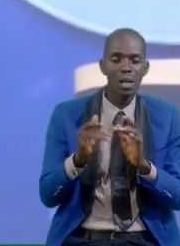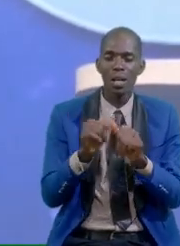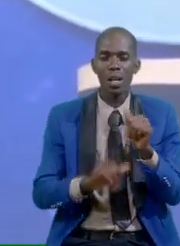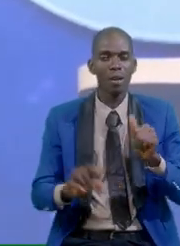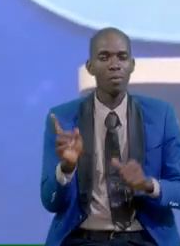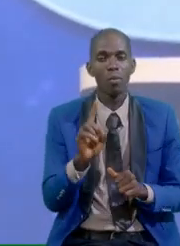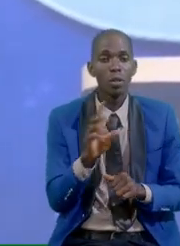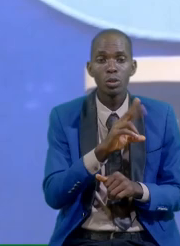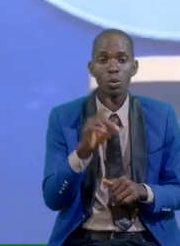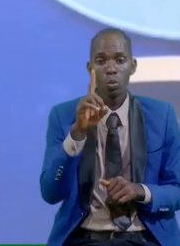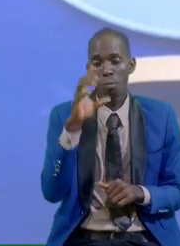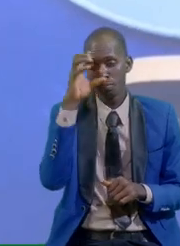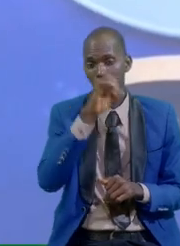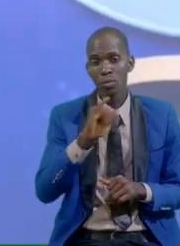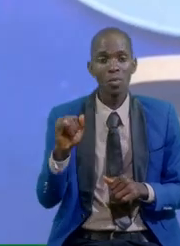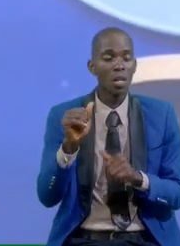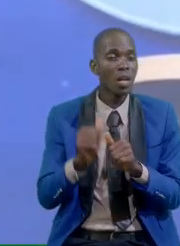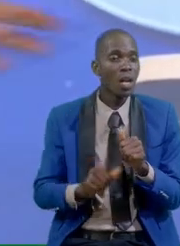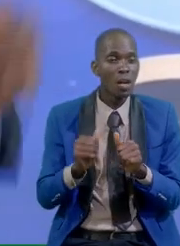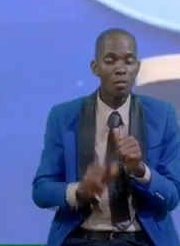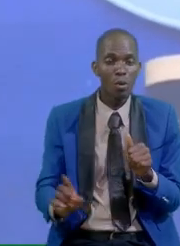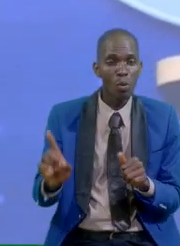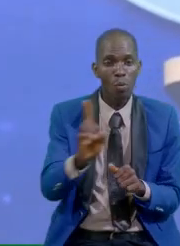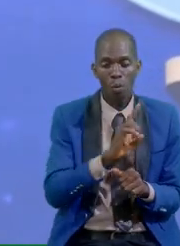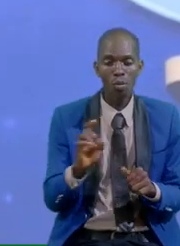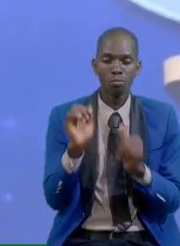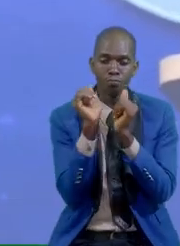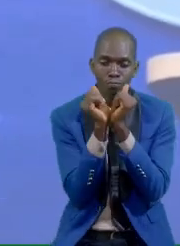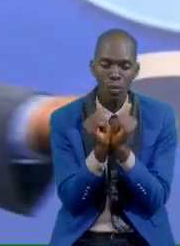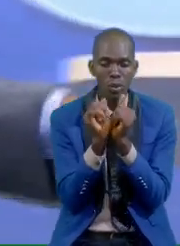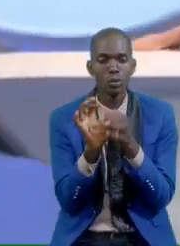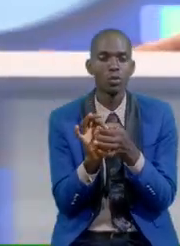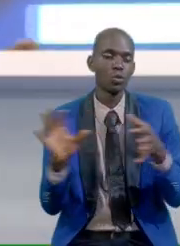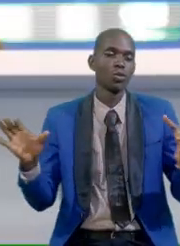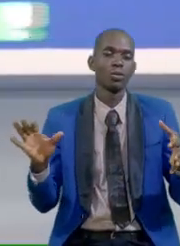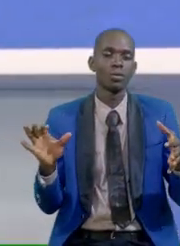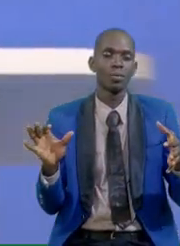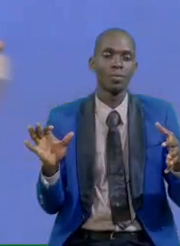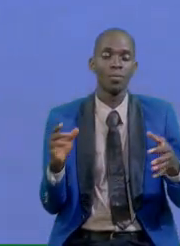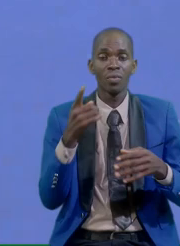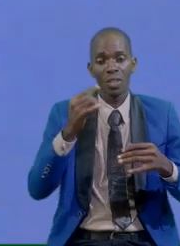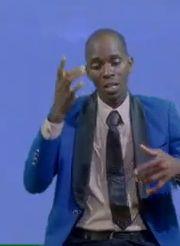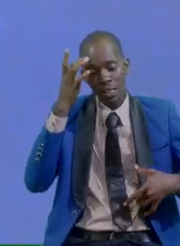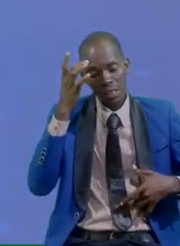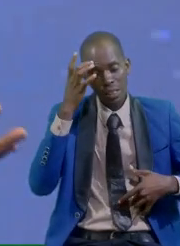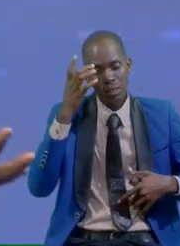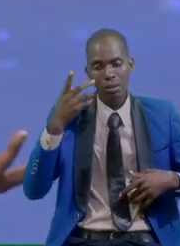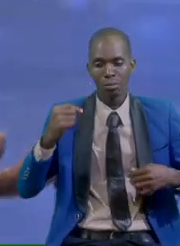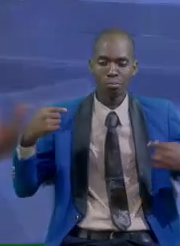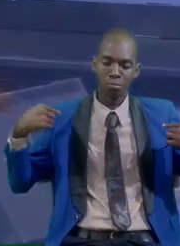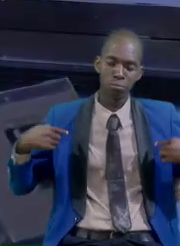No exception. Everyone's bands loosed. The sick, the tormented,